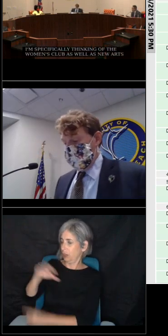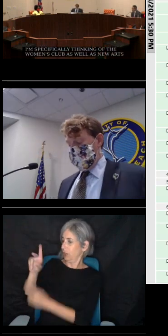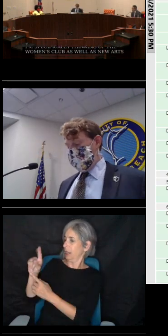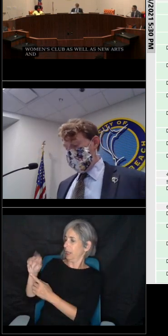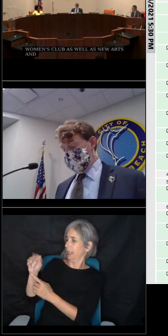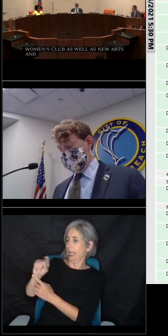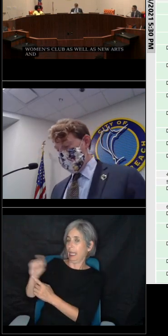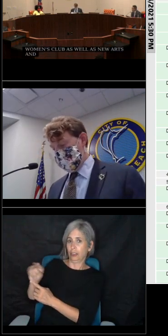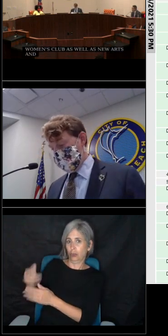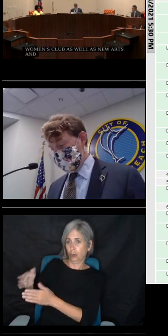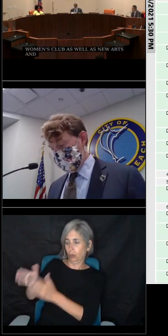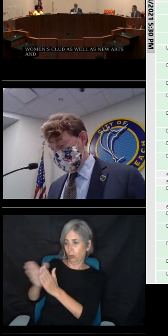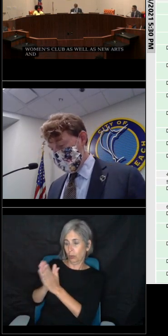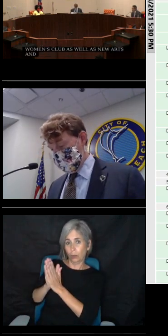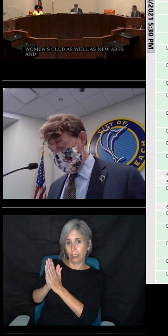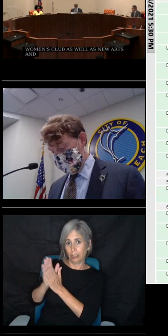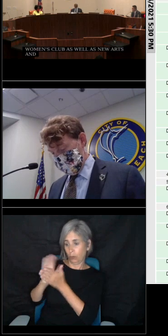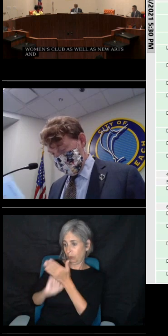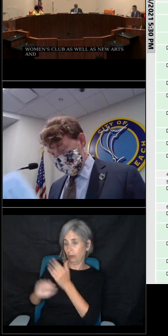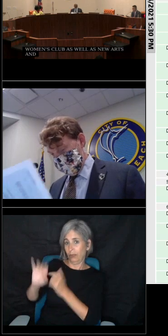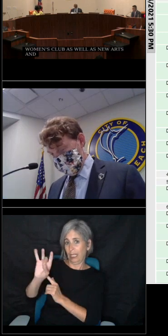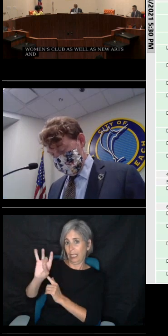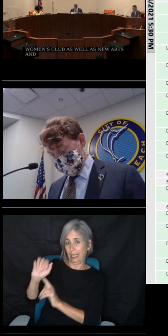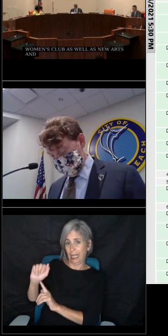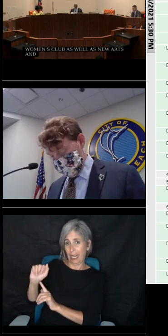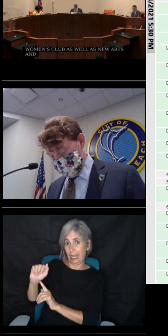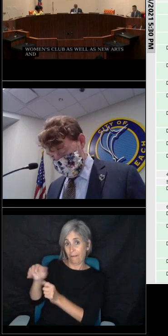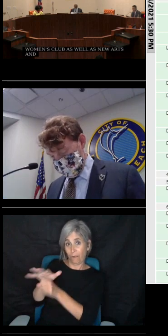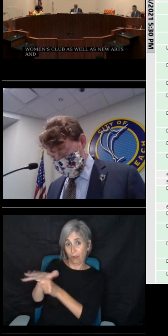You requested to remove 8A from the agenda entirely?